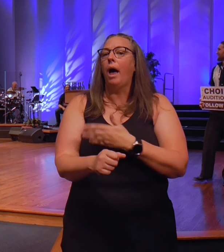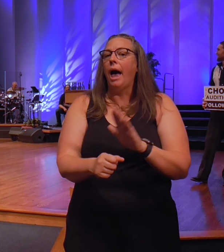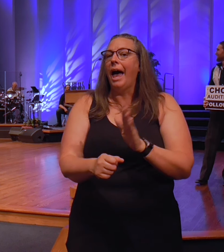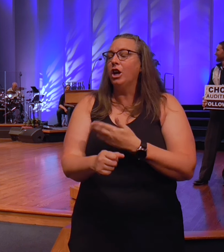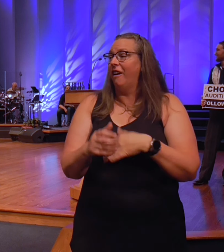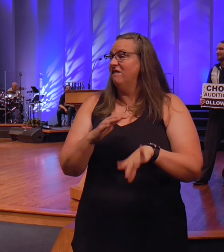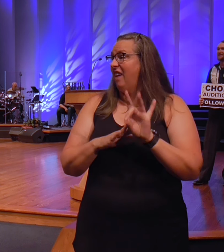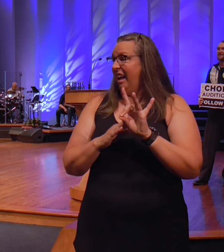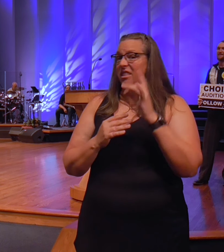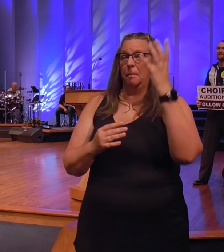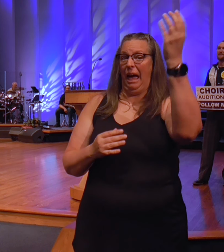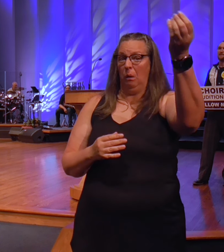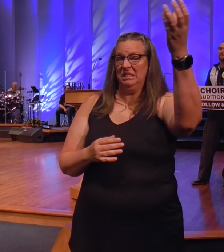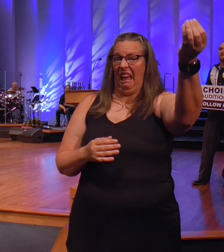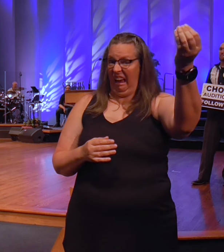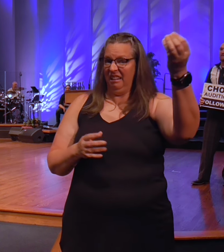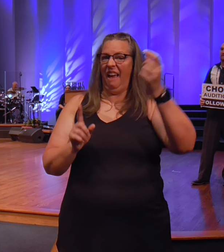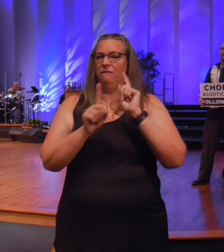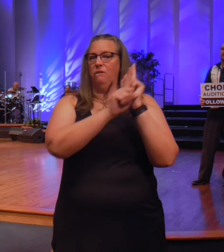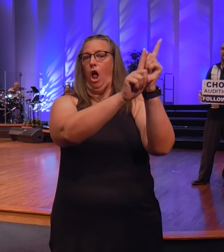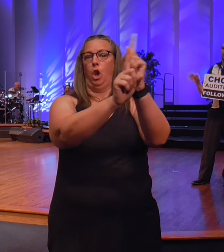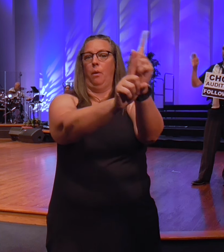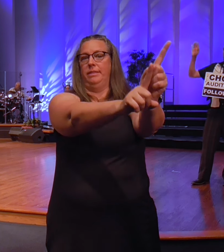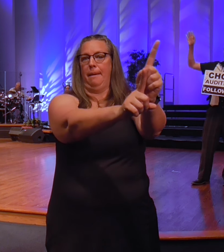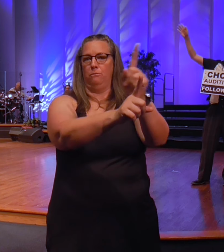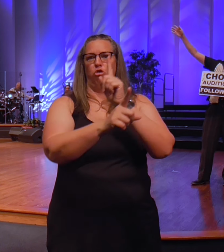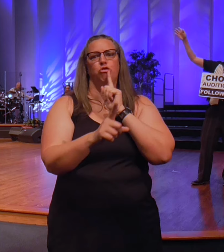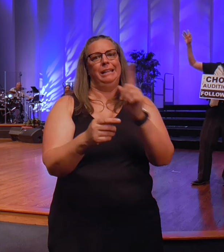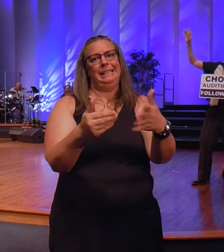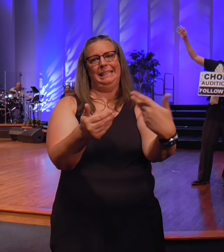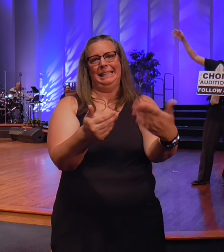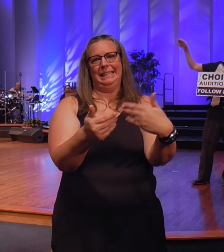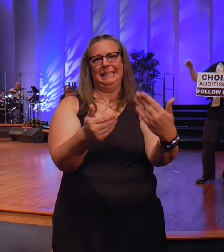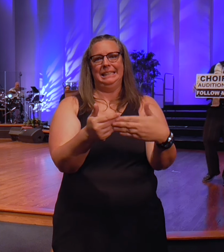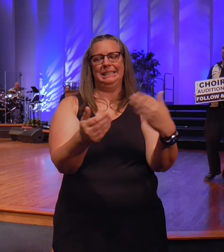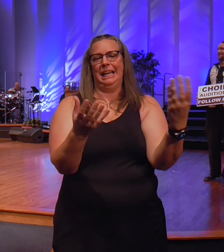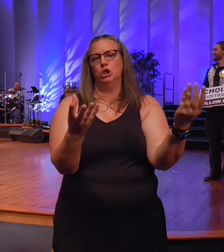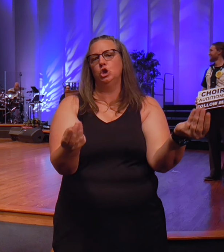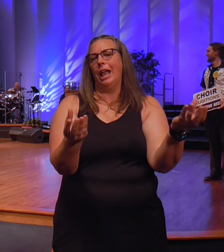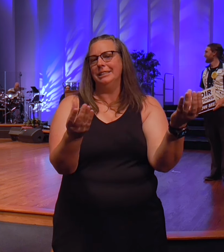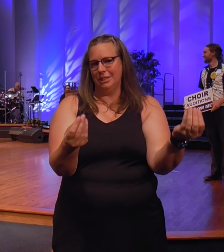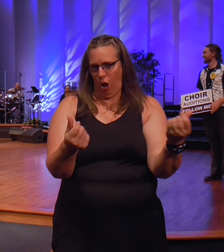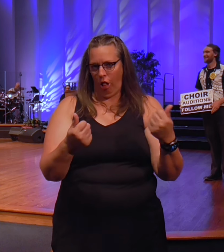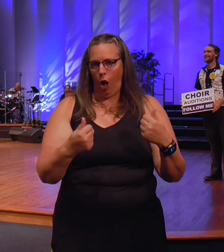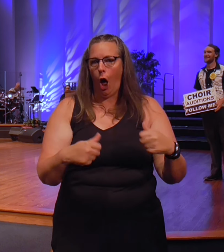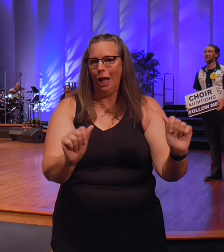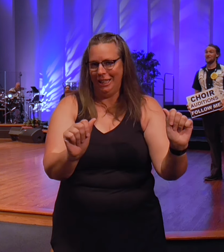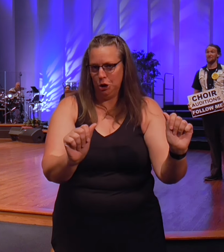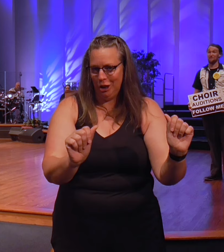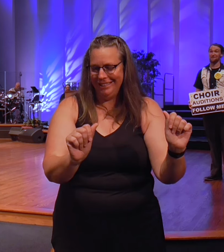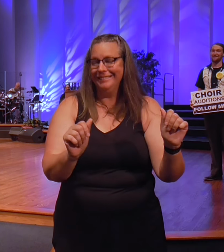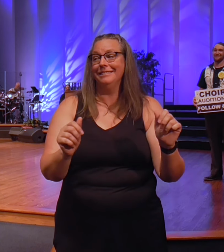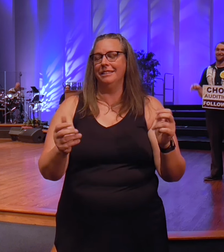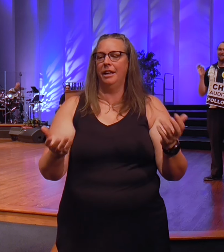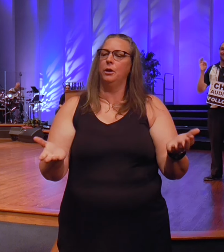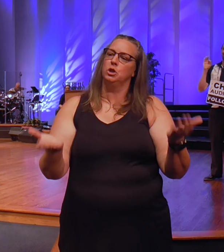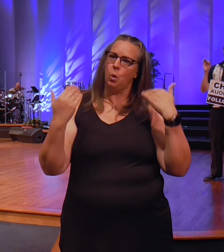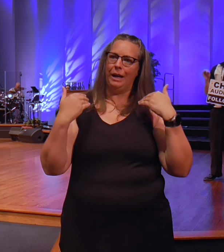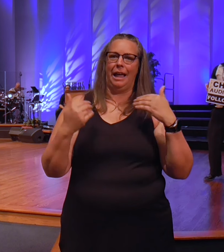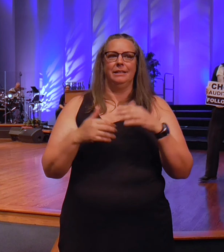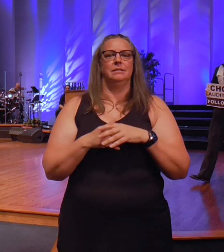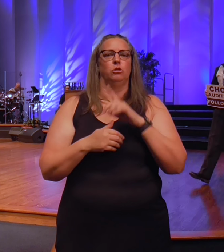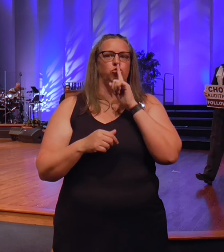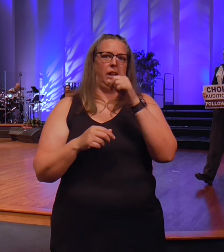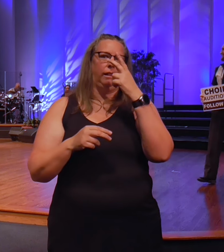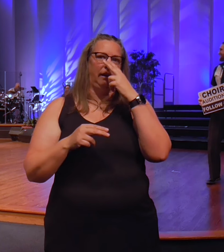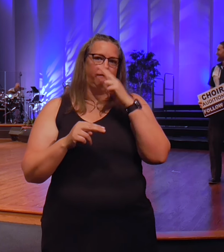find these guys out in the lobby and follow them over for a really easy, gentle audition and join us. It's tons of